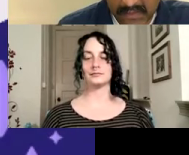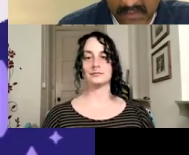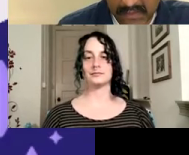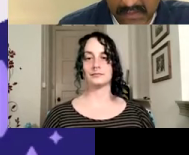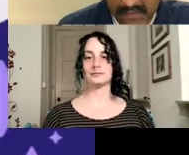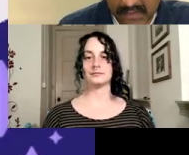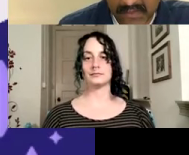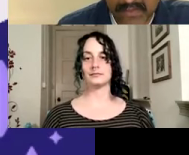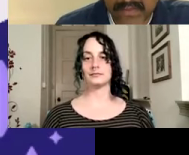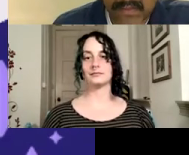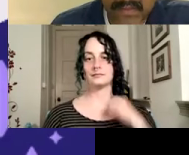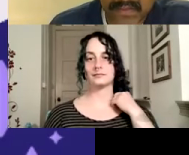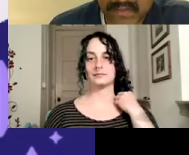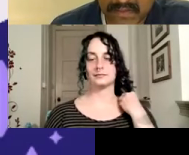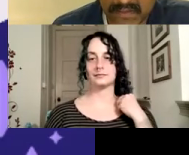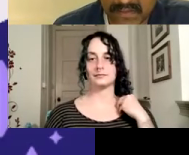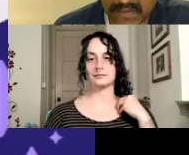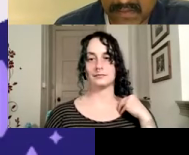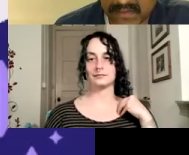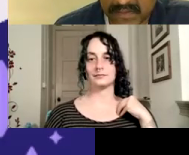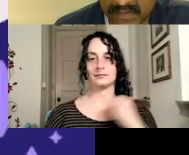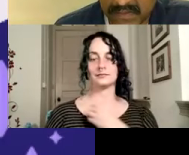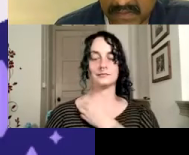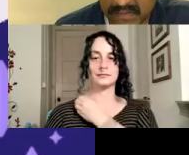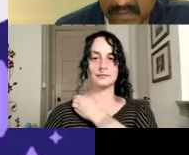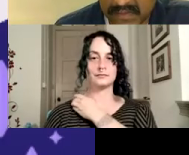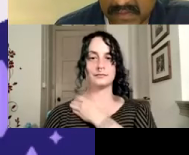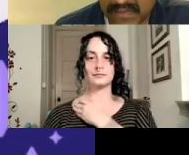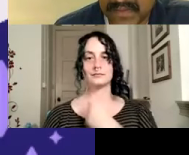completely rely off people supporting us. So you can do that at